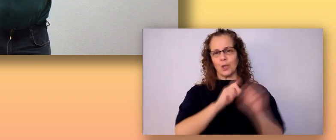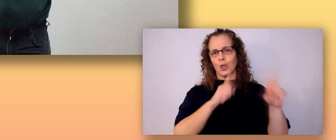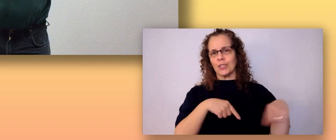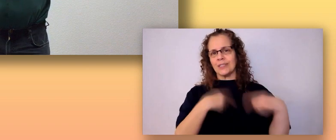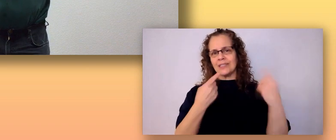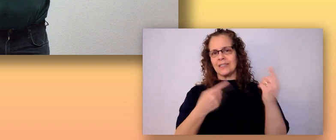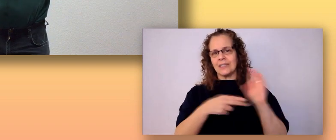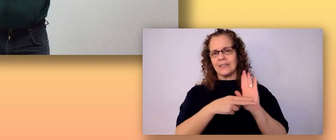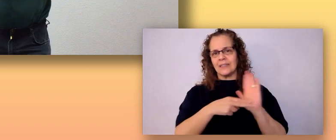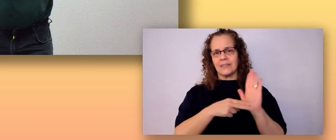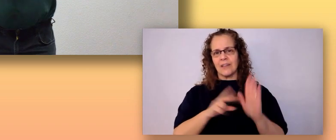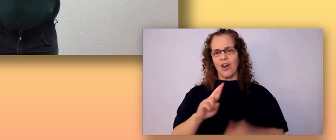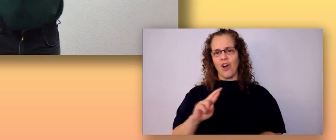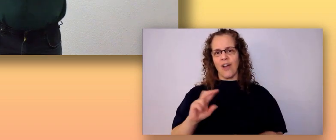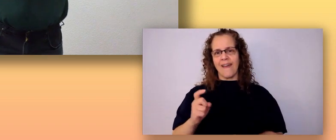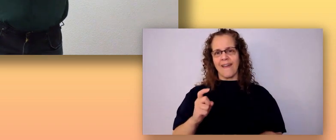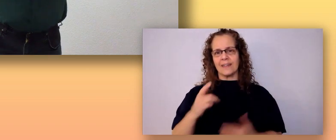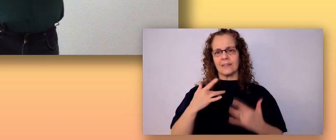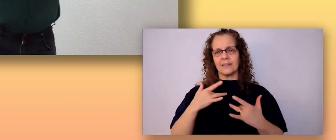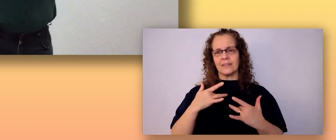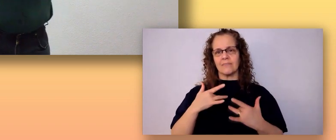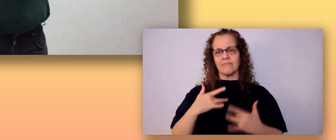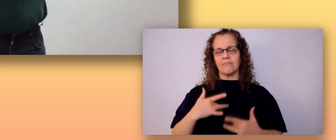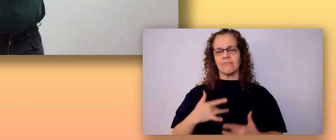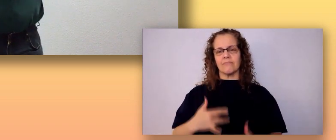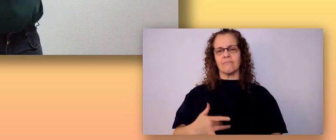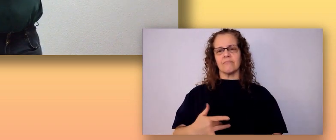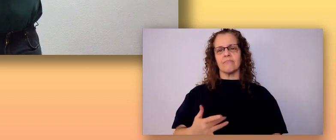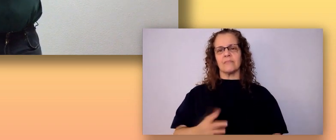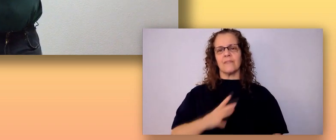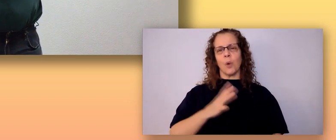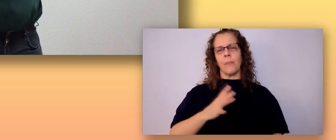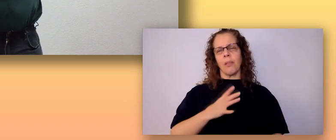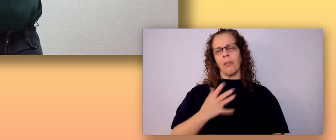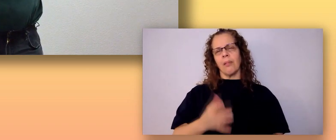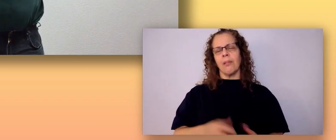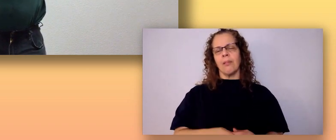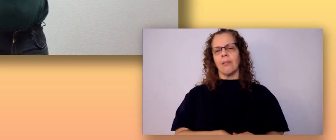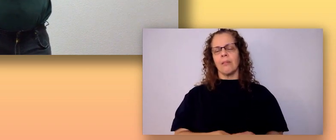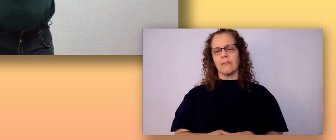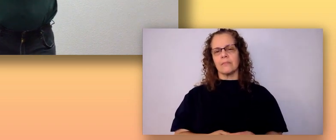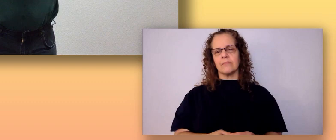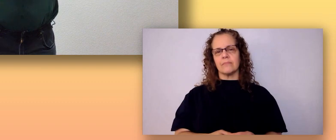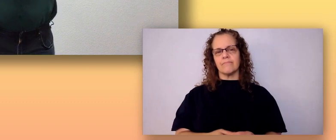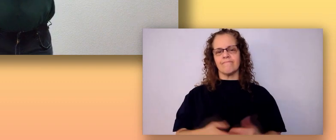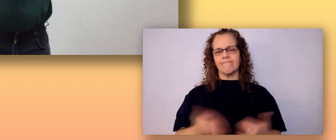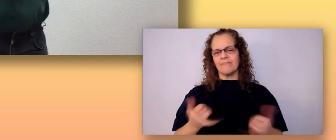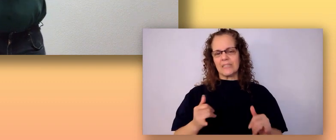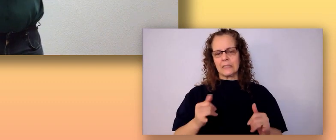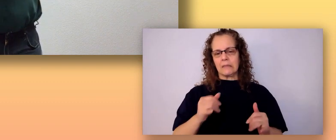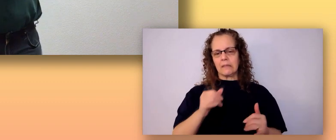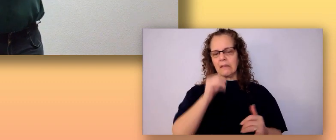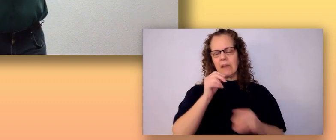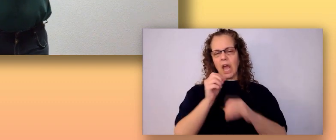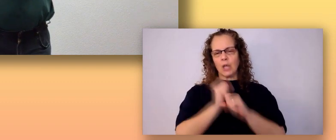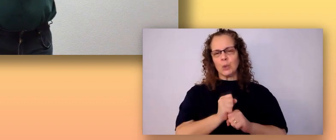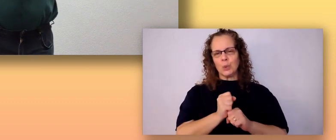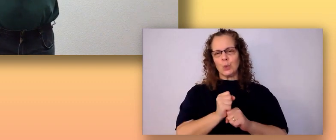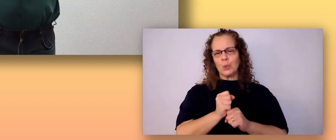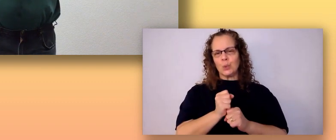was diagnosed with depression, that is. I'm still not used to talking about it,